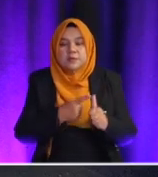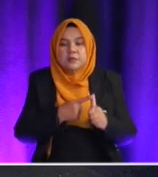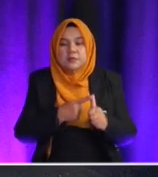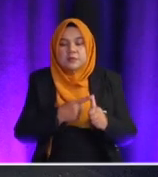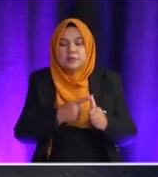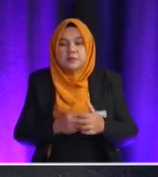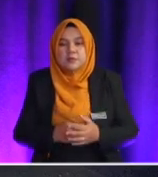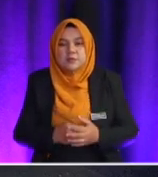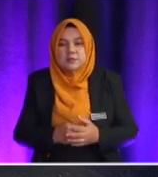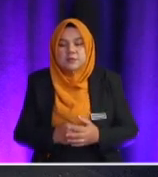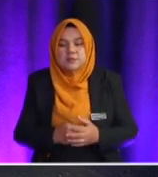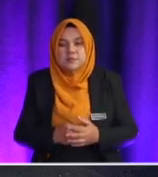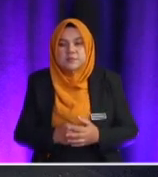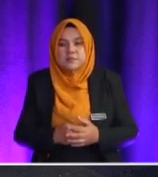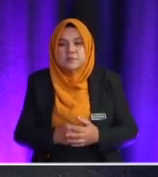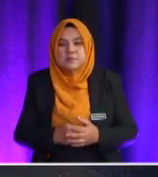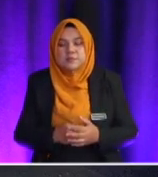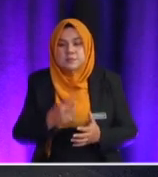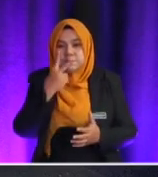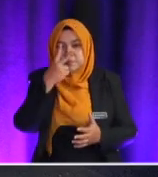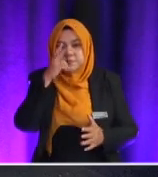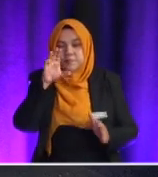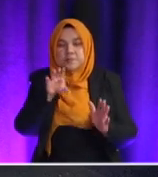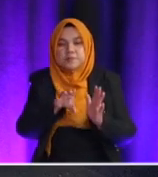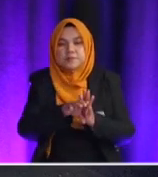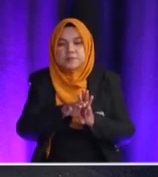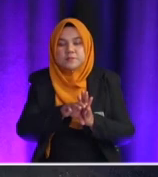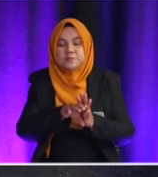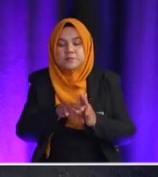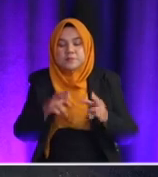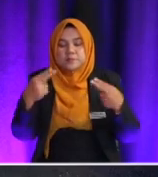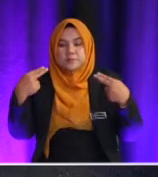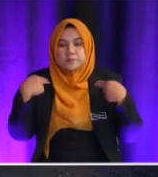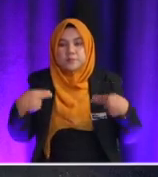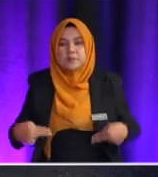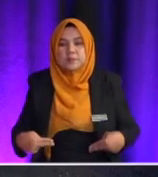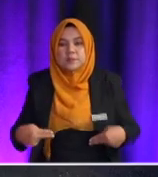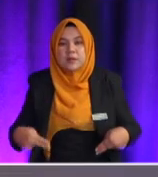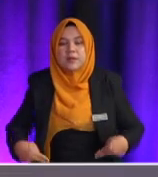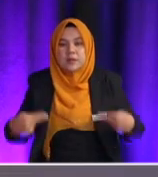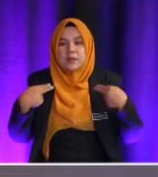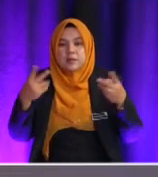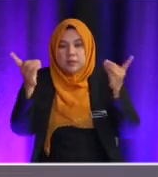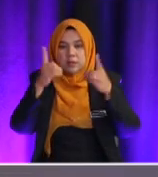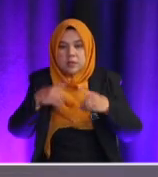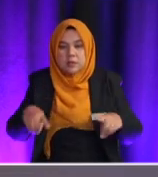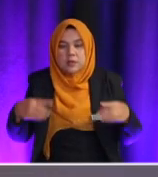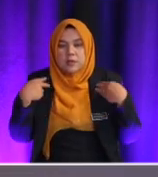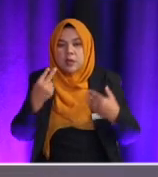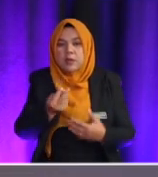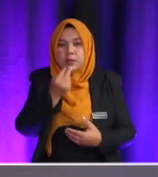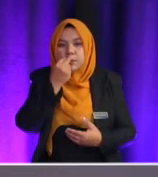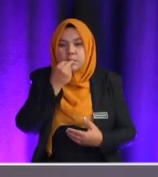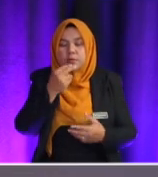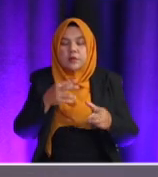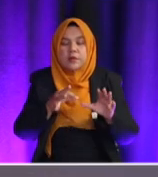is... So, take a look at the picture. So, healthy diet contains with nutrients, fibers, and